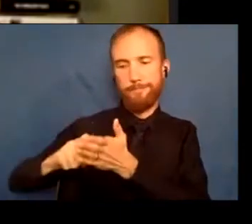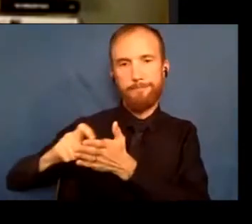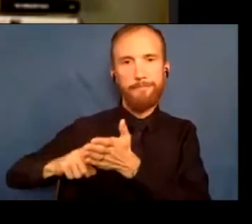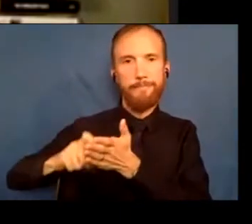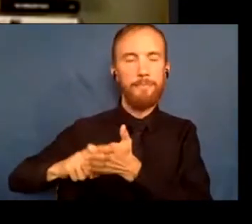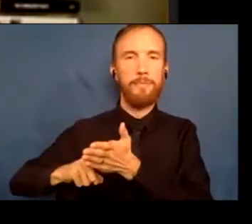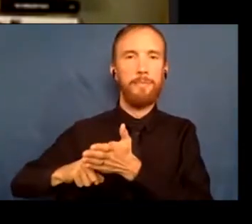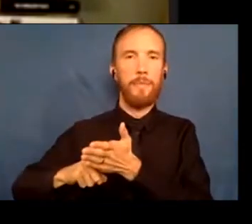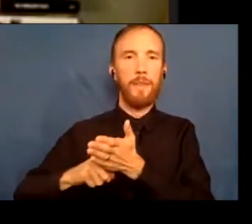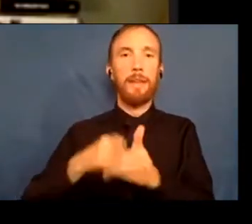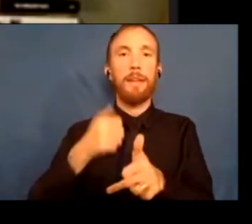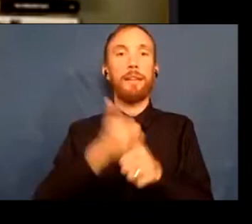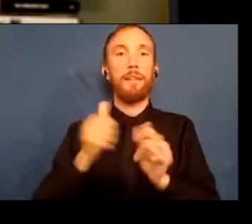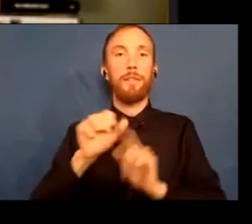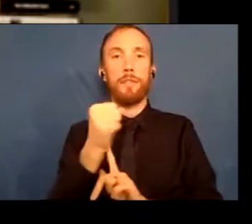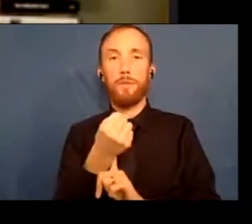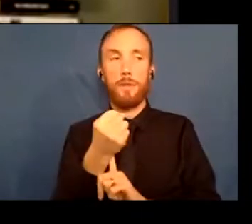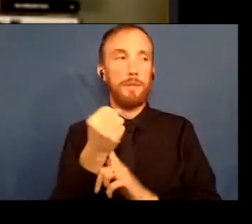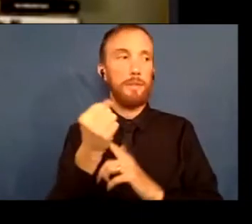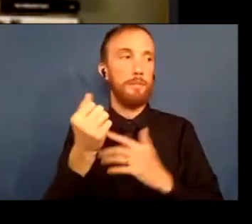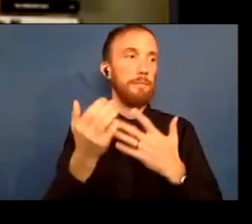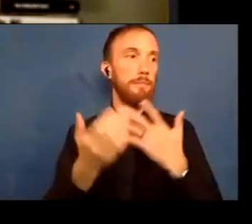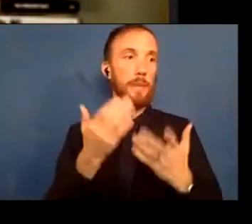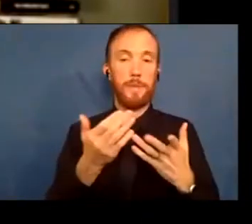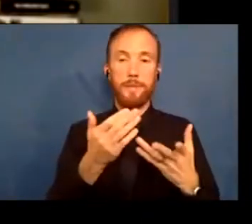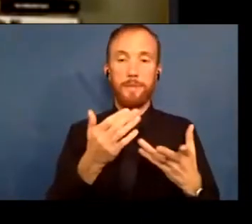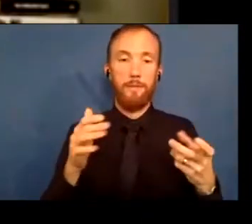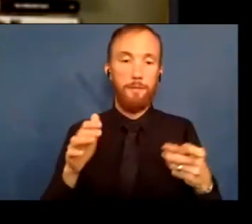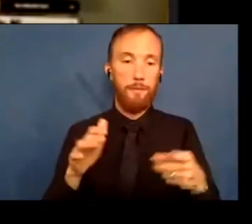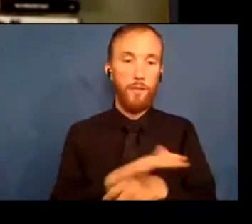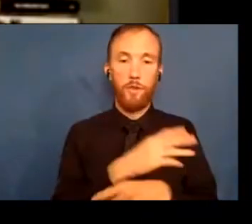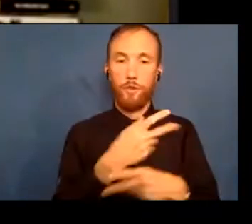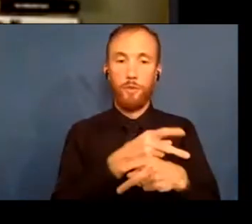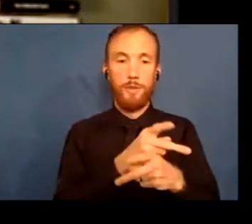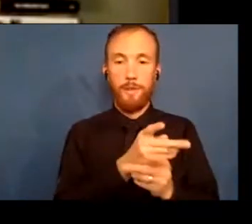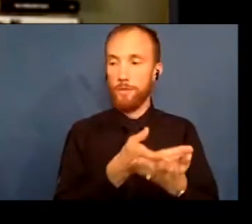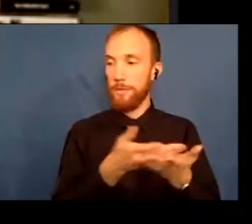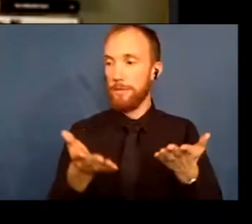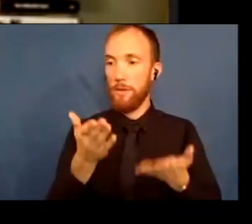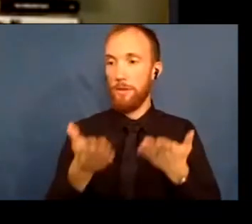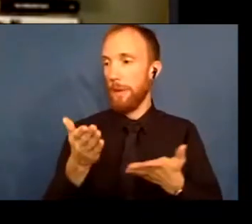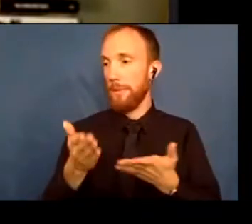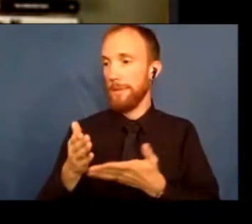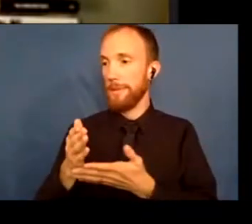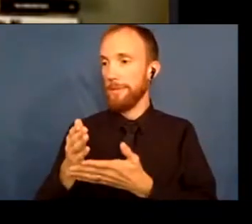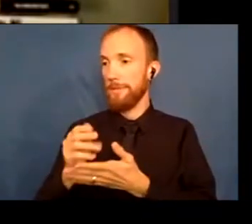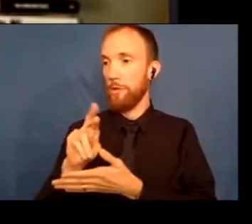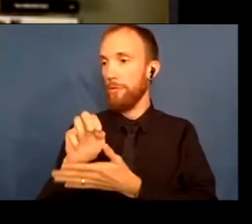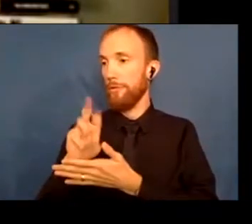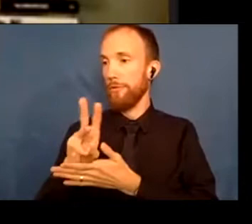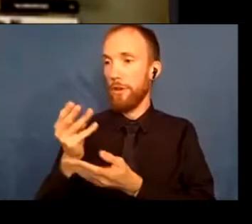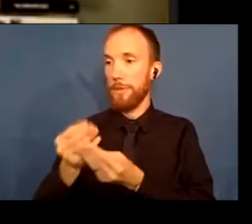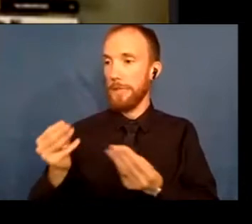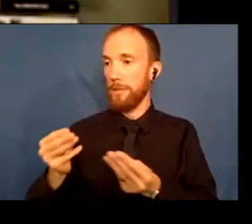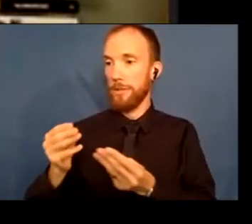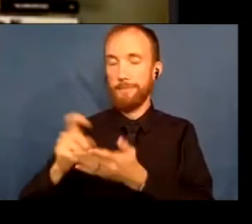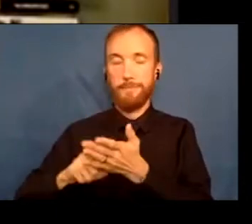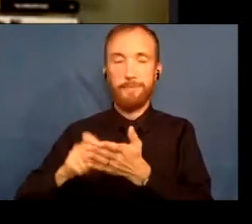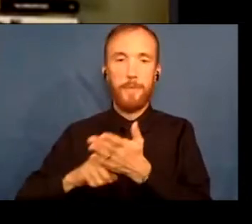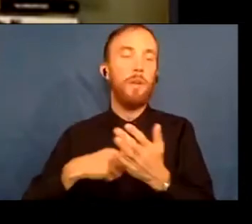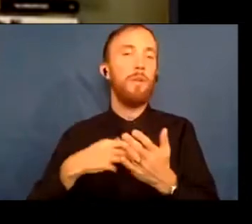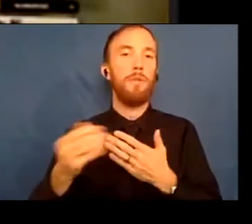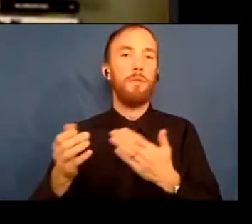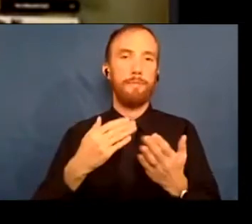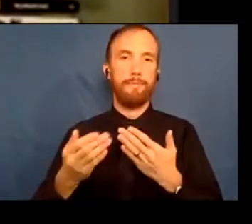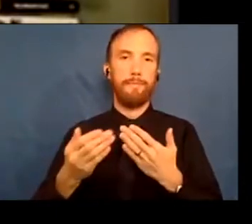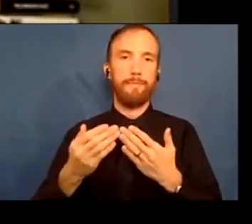whole process of production or it's raw material extraction, in either of those cases, you can be